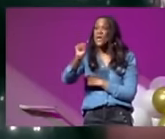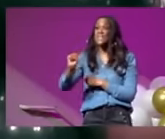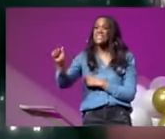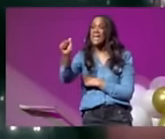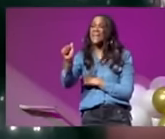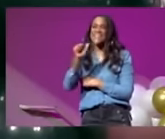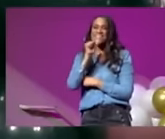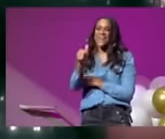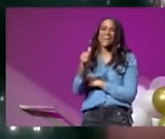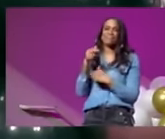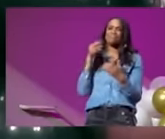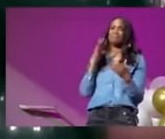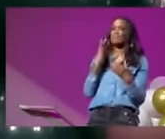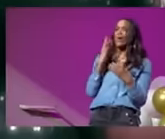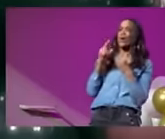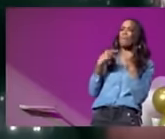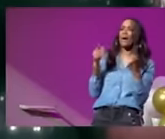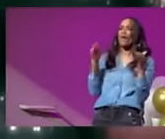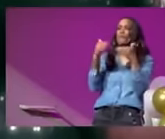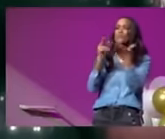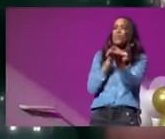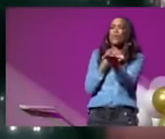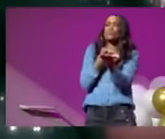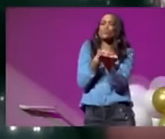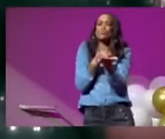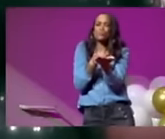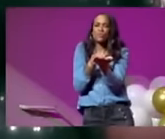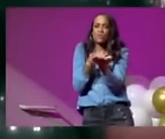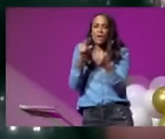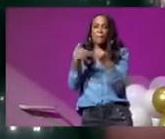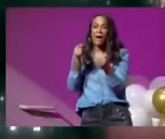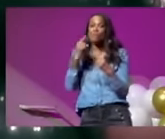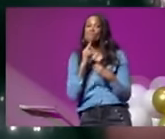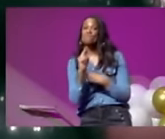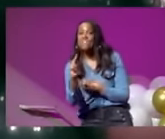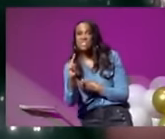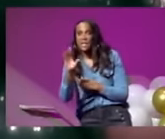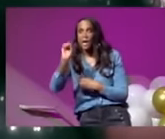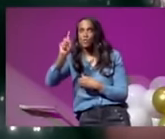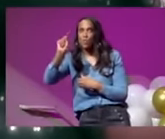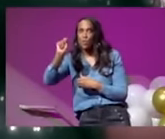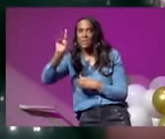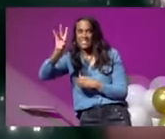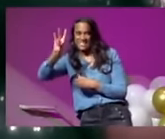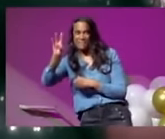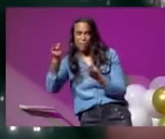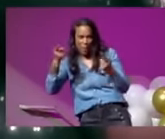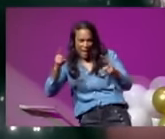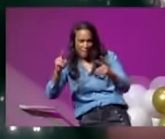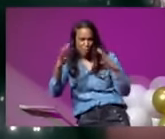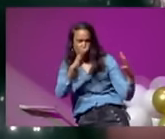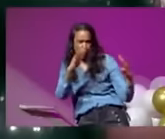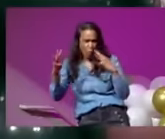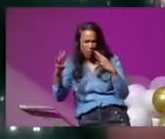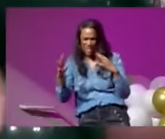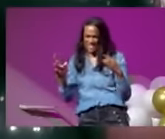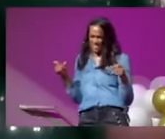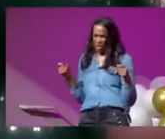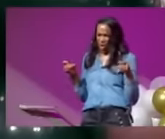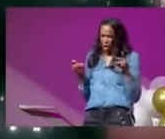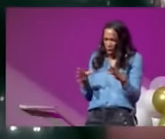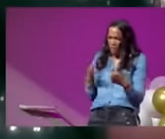not speak of the context of October 7th. Yes, October 7th was evil and